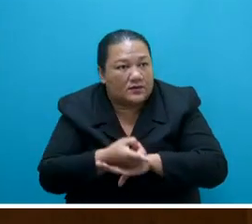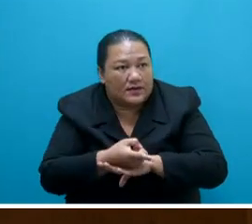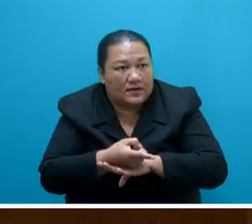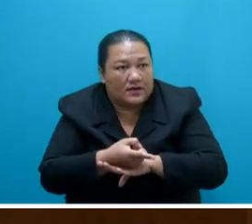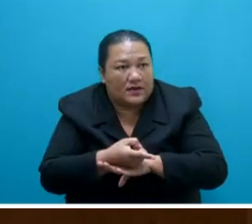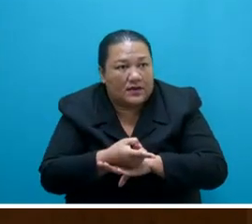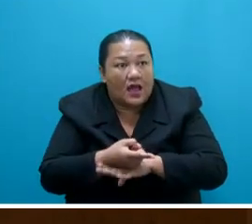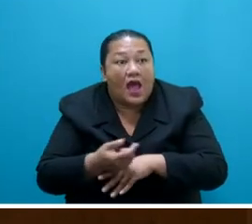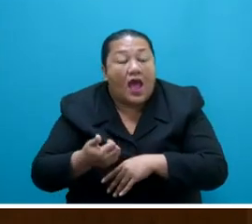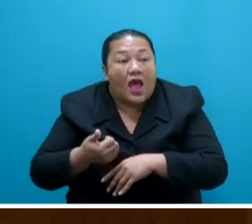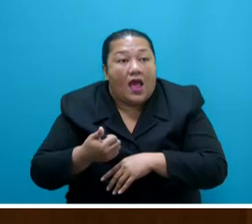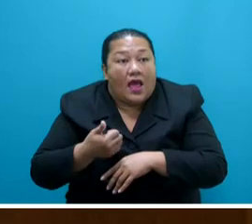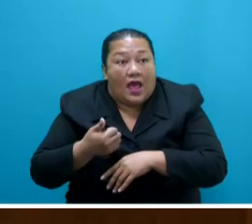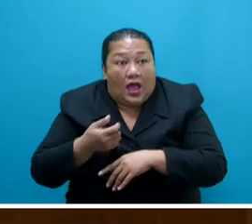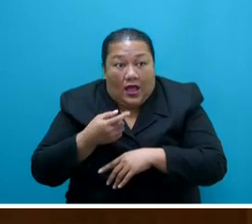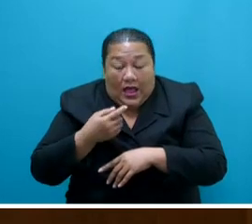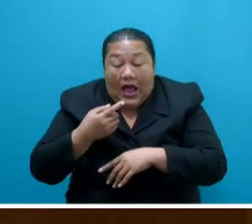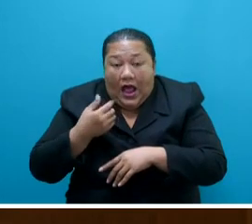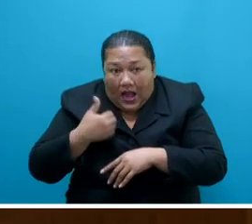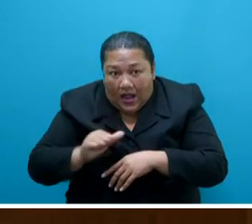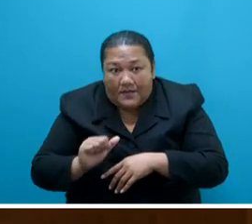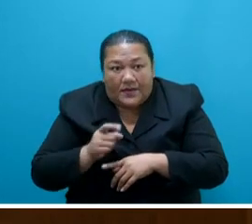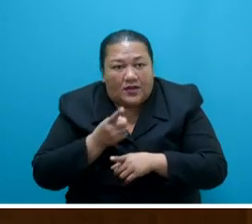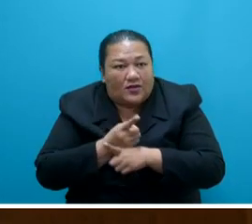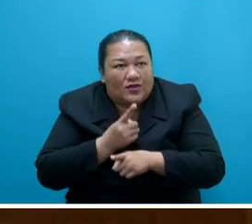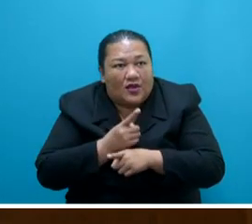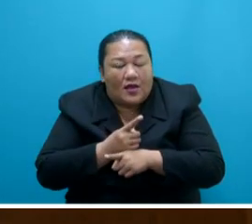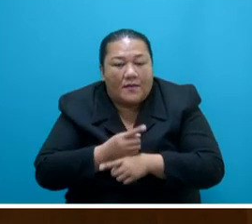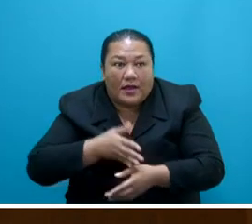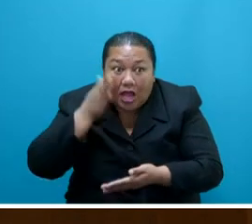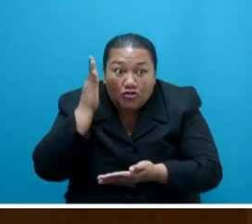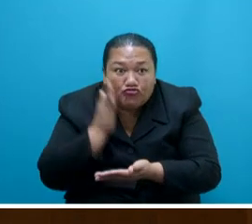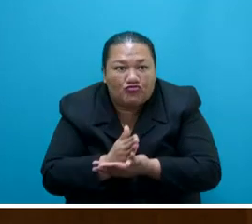lesson in true patriotism.